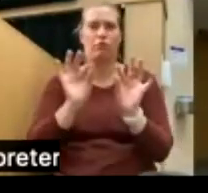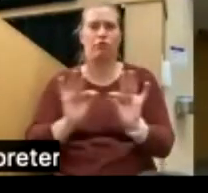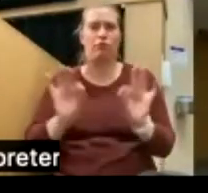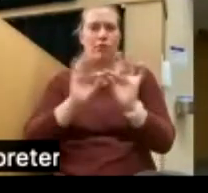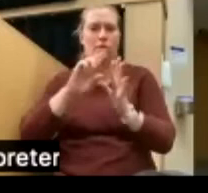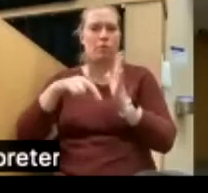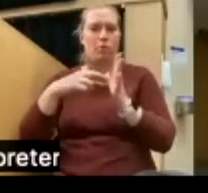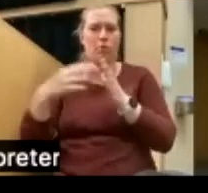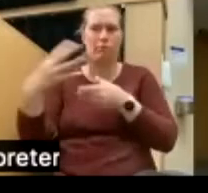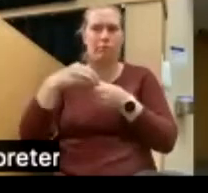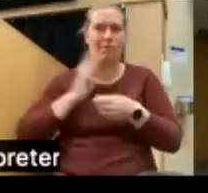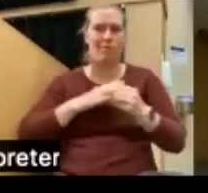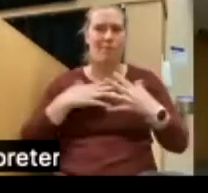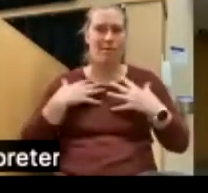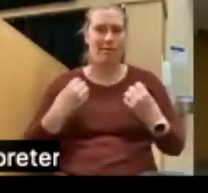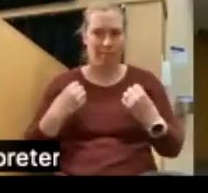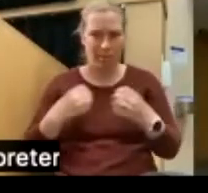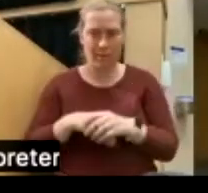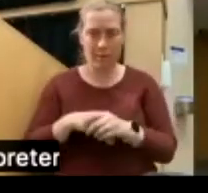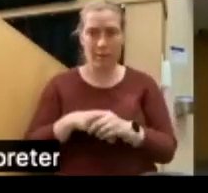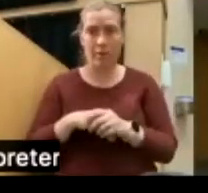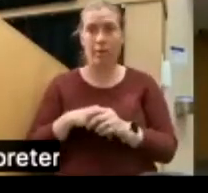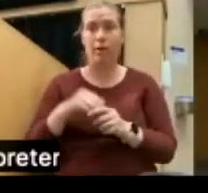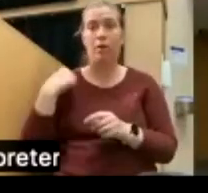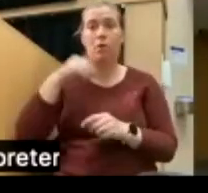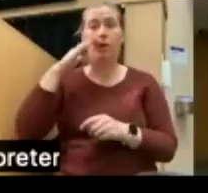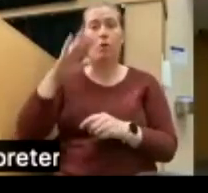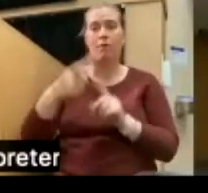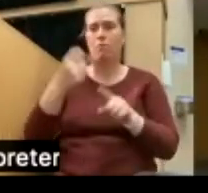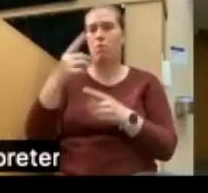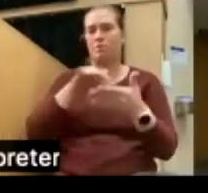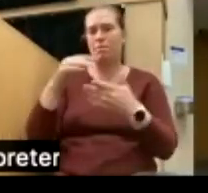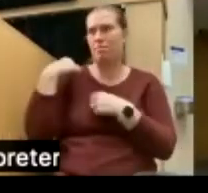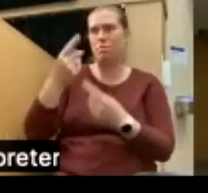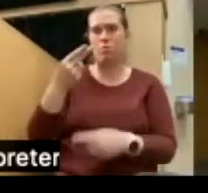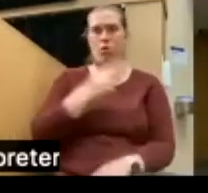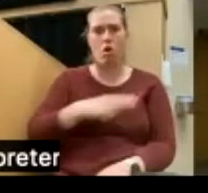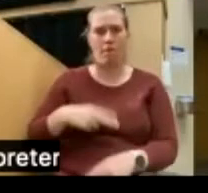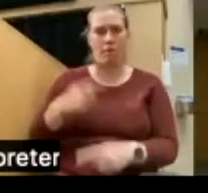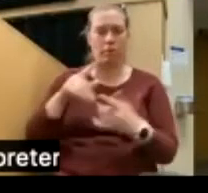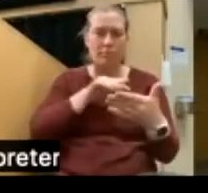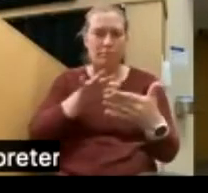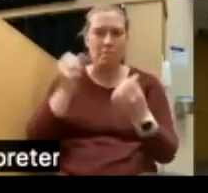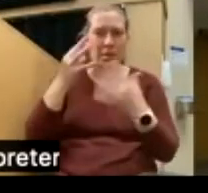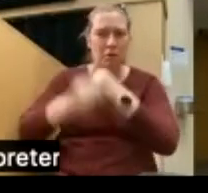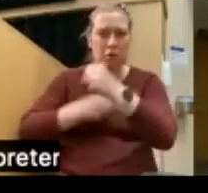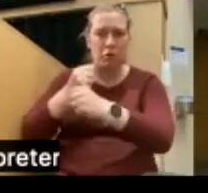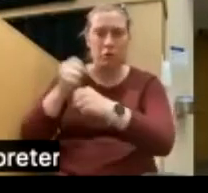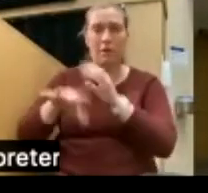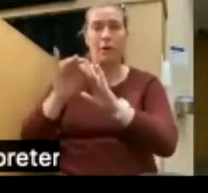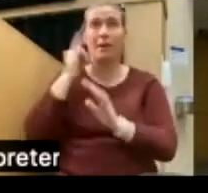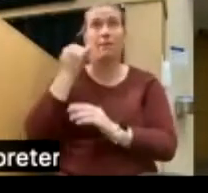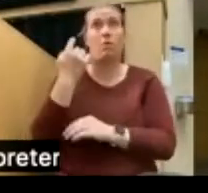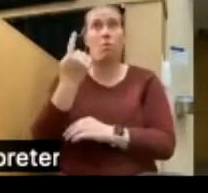in our health. So we know that from the longest running study that was done at Harvard over many decades shows that if there's one thing